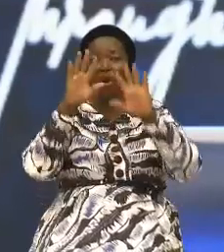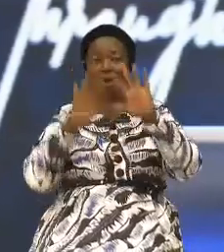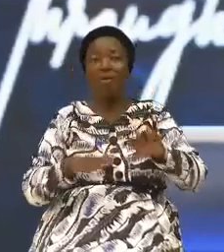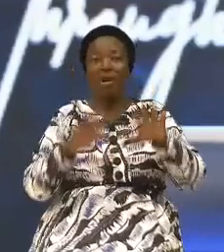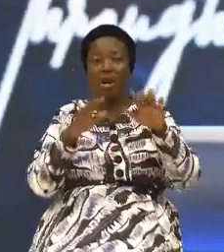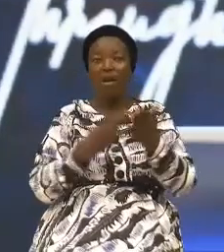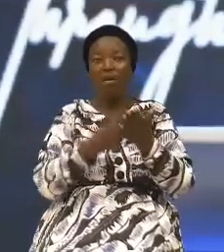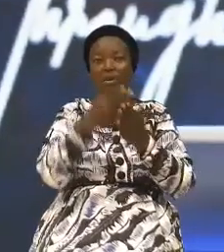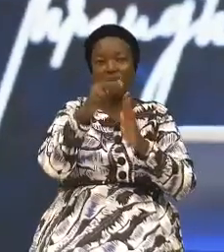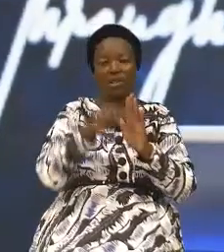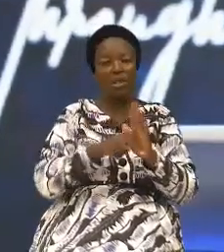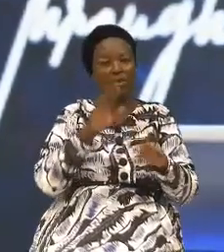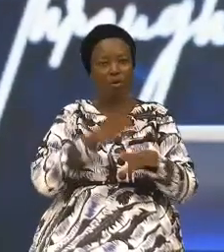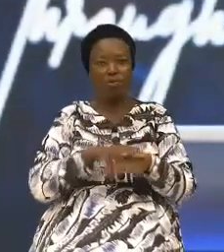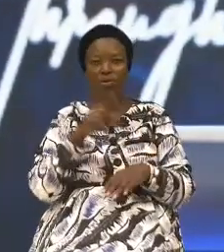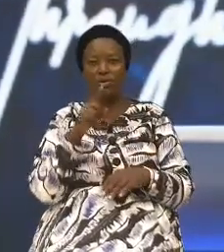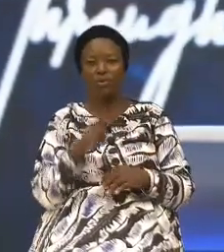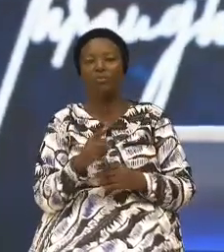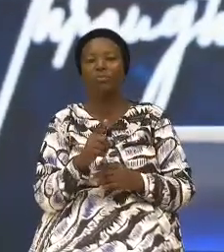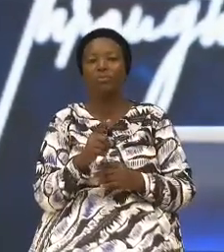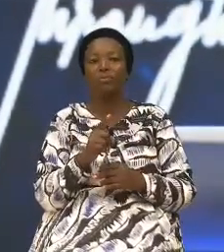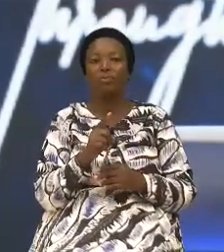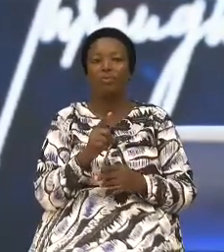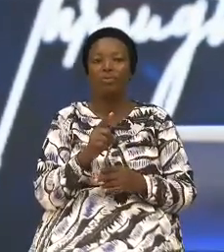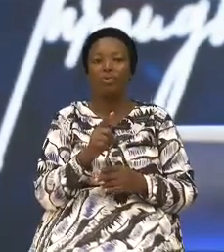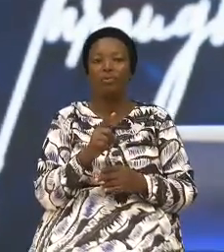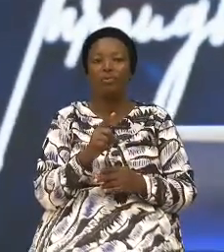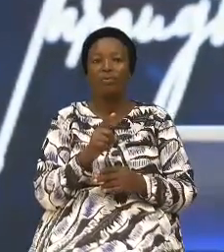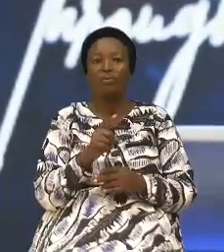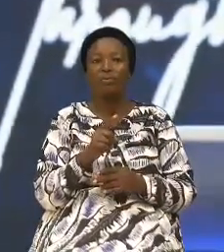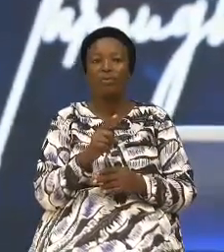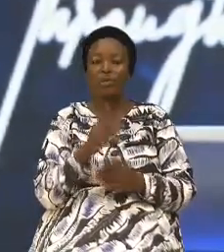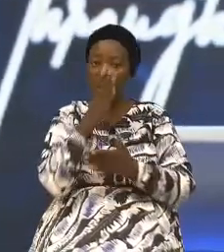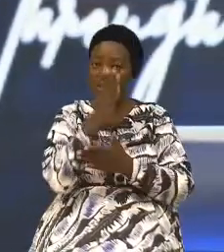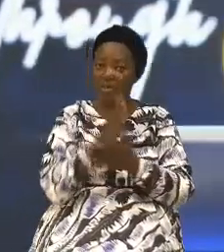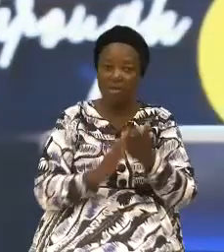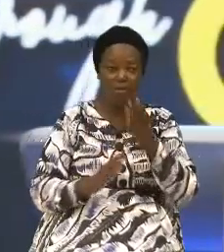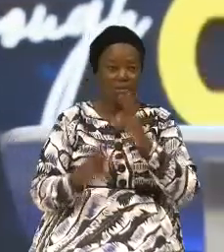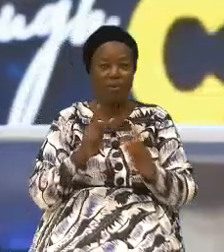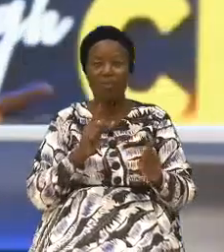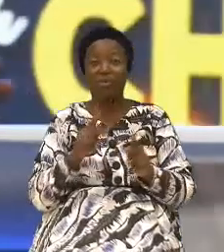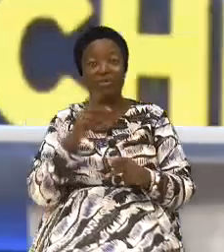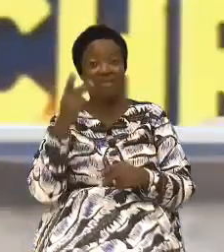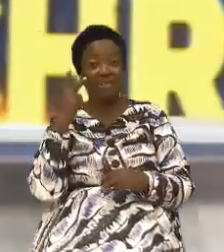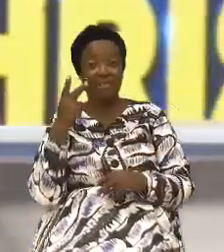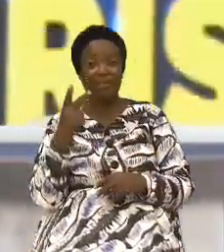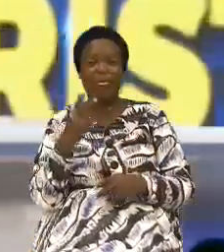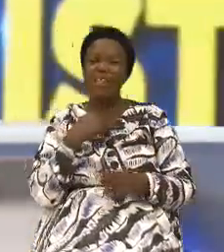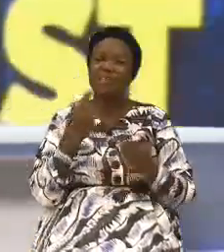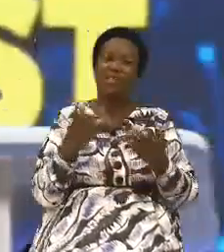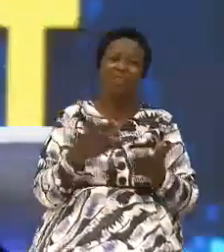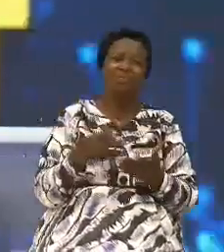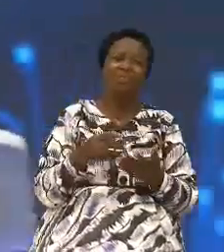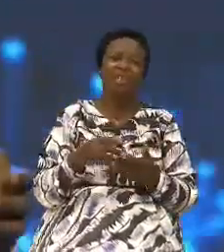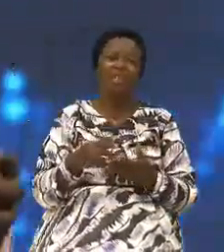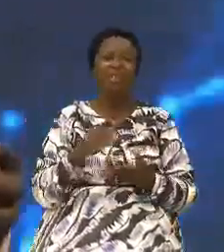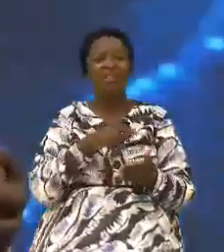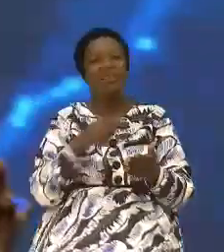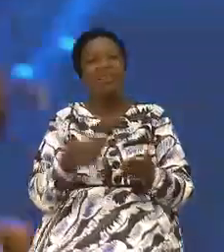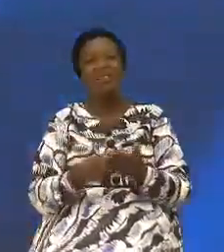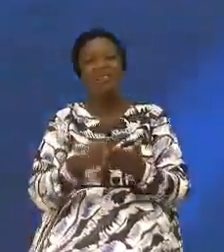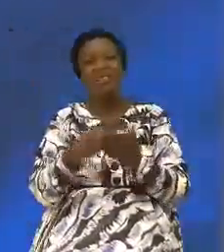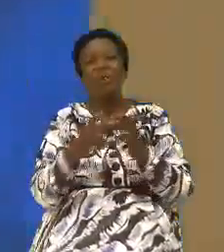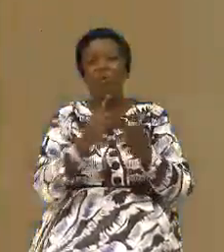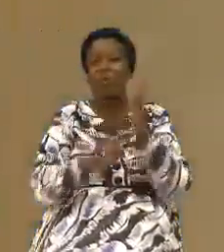righteousness upon you. Some people, they say, yes, I have righteousness. I say, what kind of